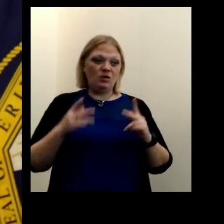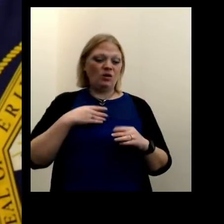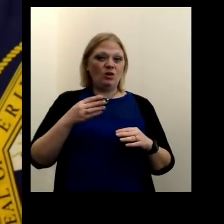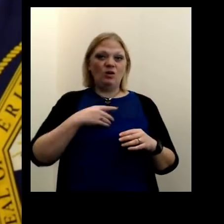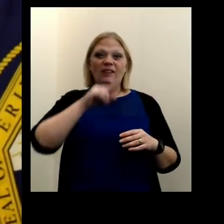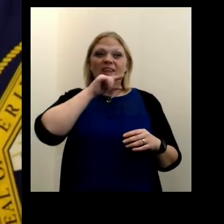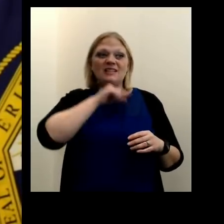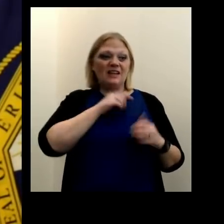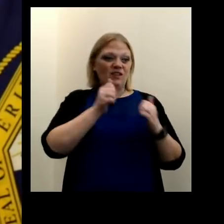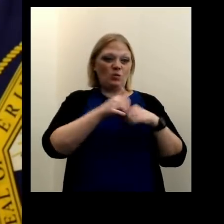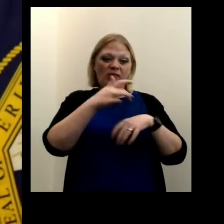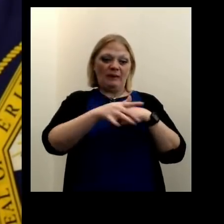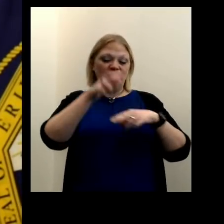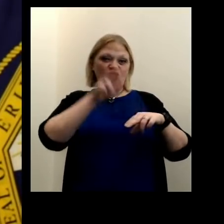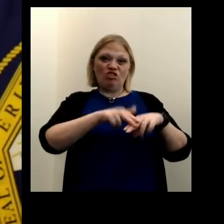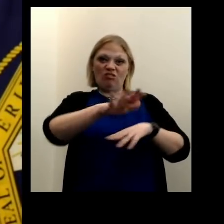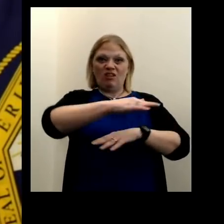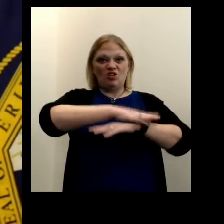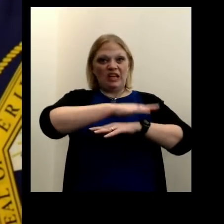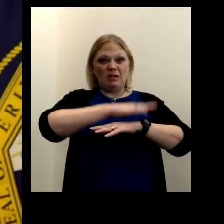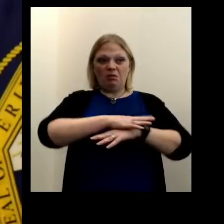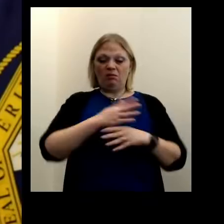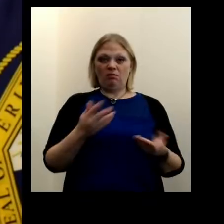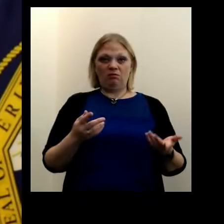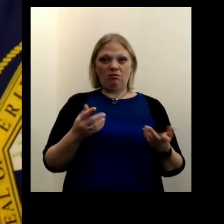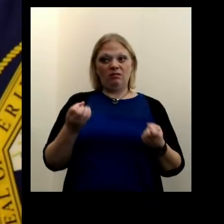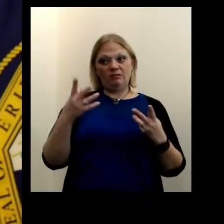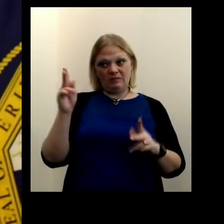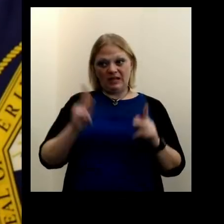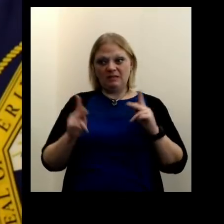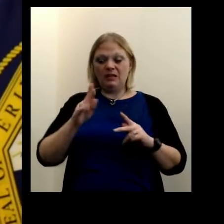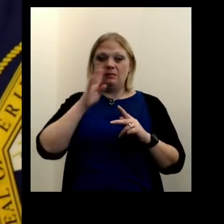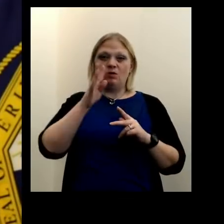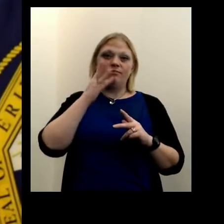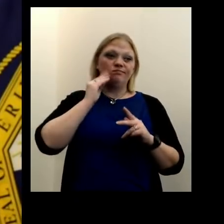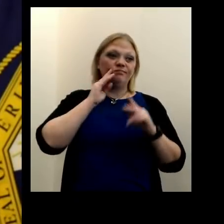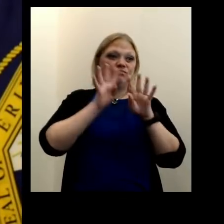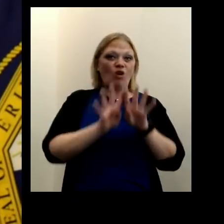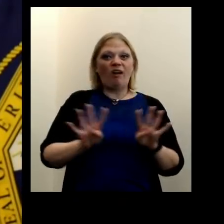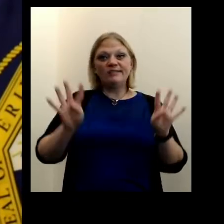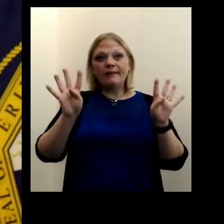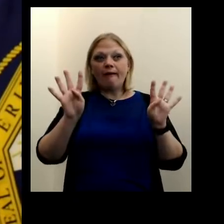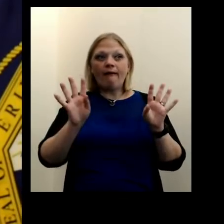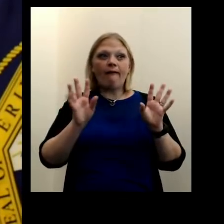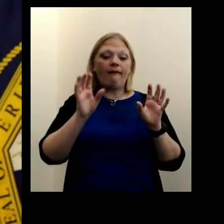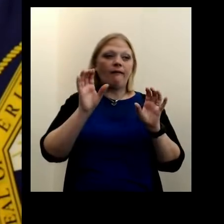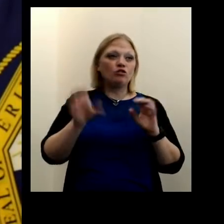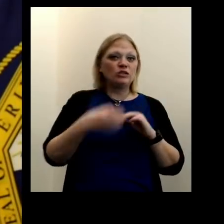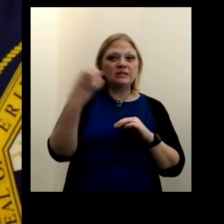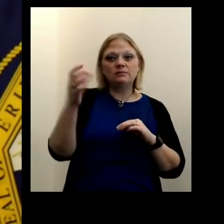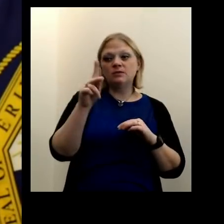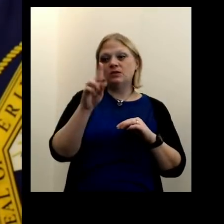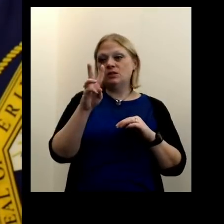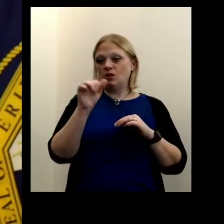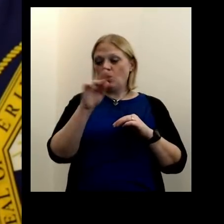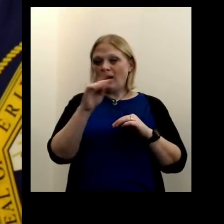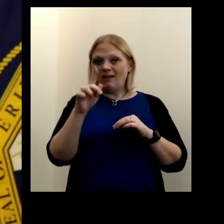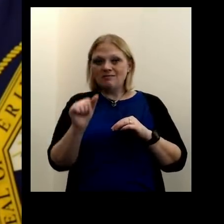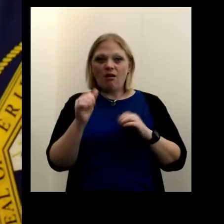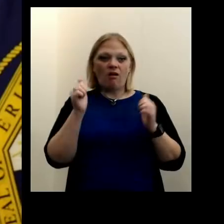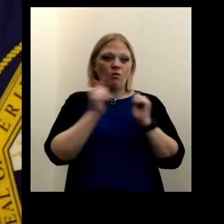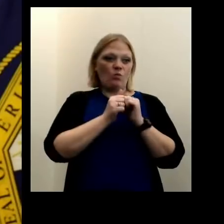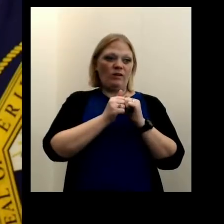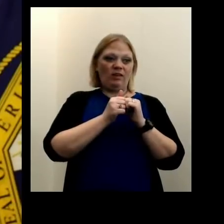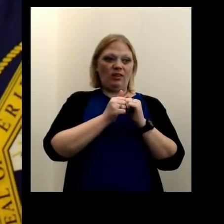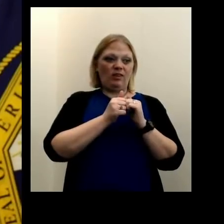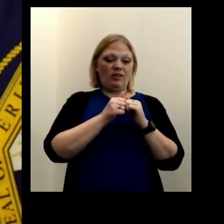Thanksgiving with an empty chair at their table. There's a lot of folks who are going to be going through Hanukkah, Christmas, Kwanzaa with an empty chair at their table